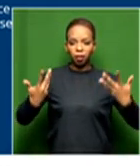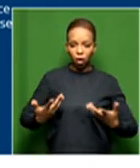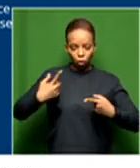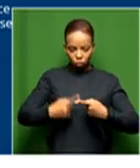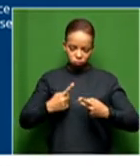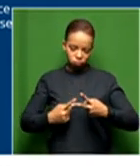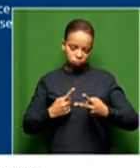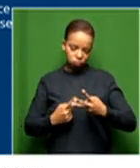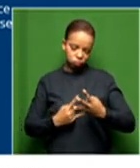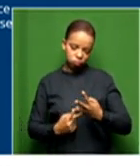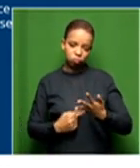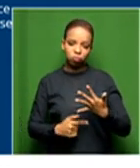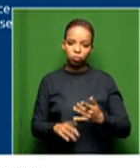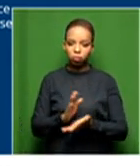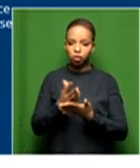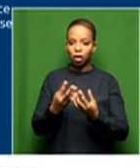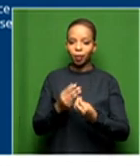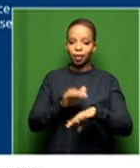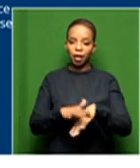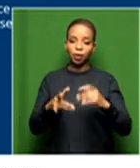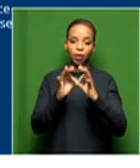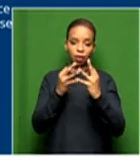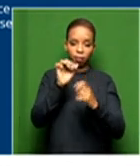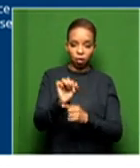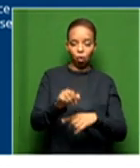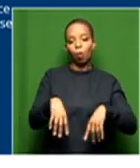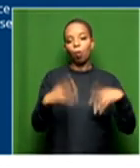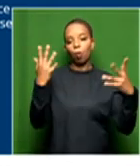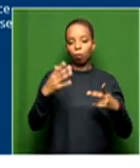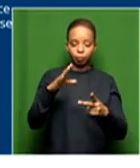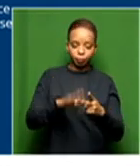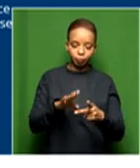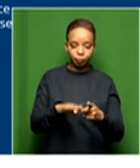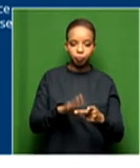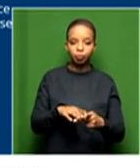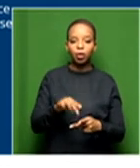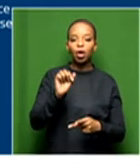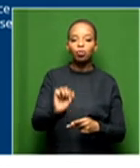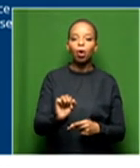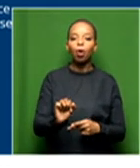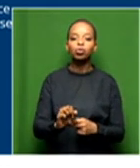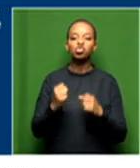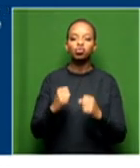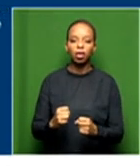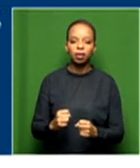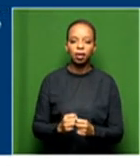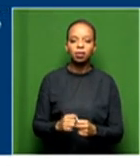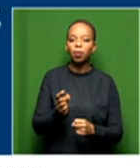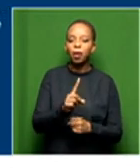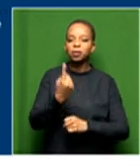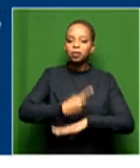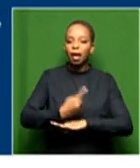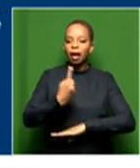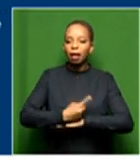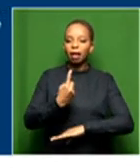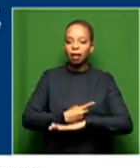moment. Another activity is using your signature strengths. On the platform, you'll see that on a day-by-day basis,